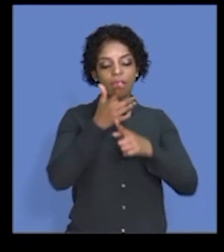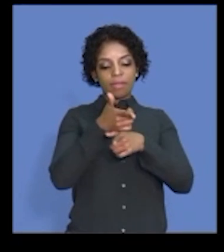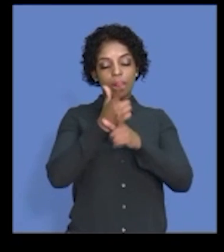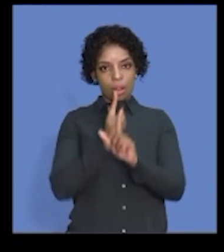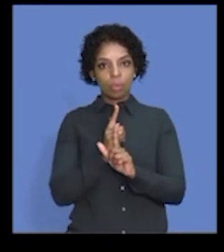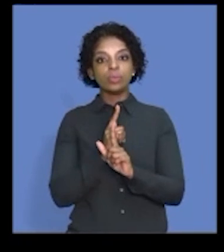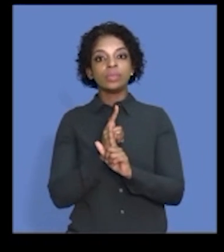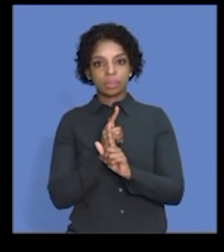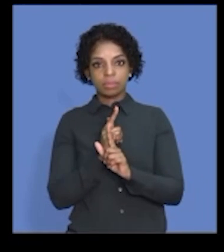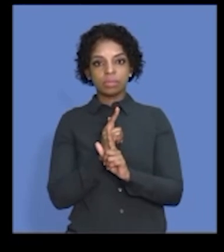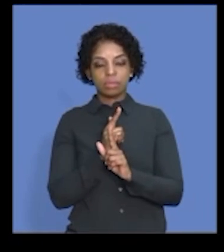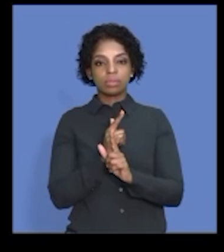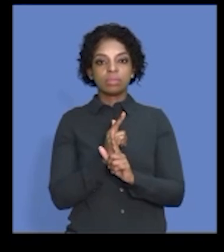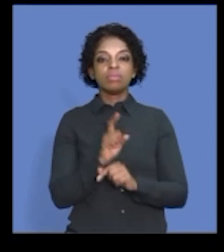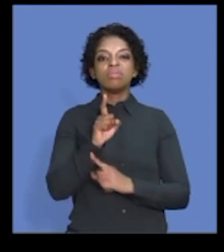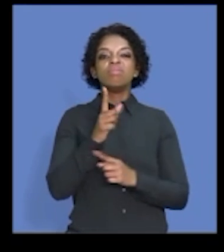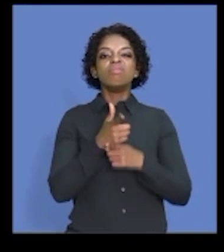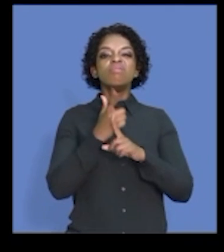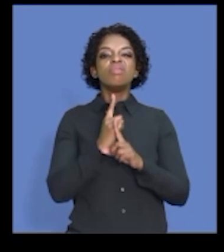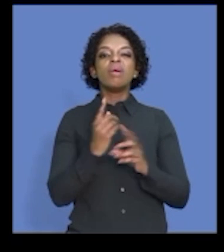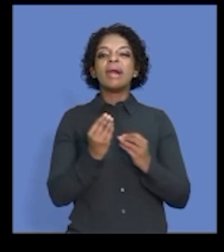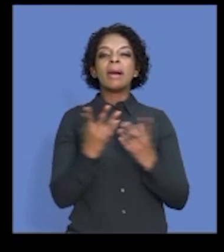of the loan is